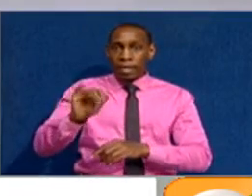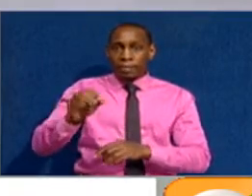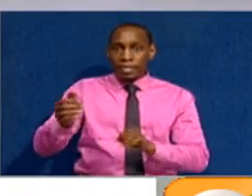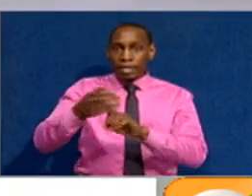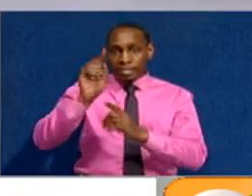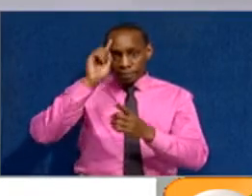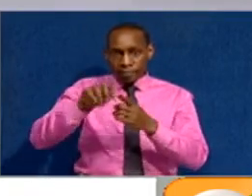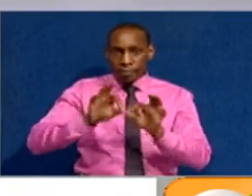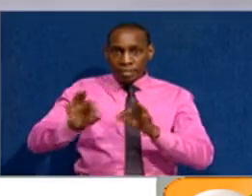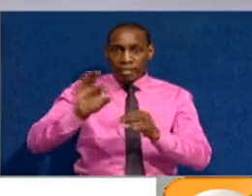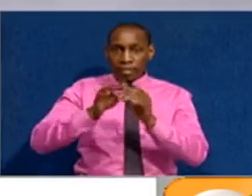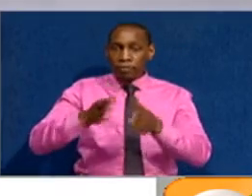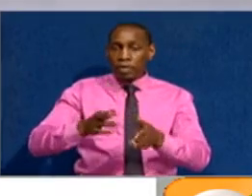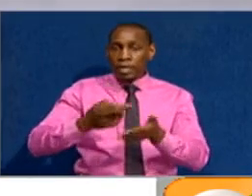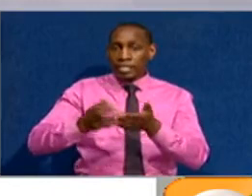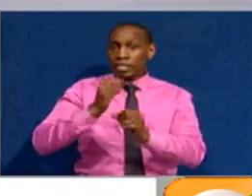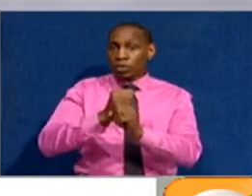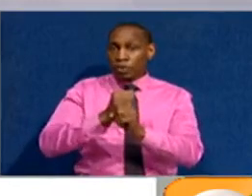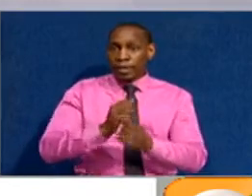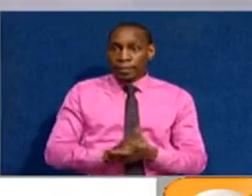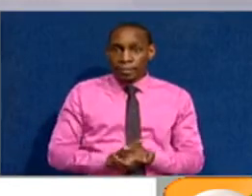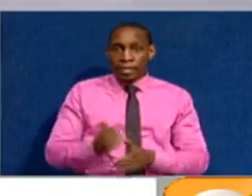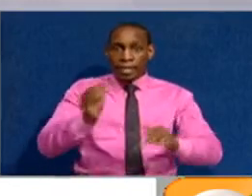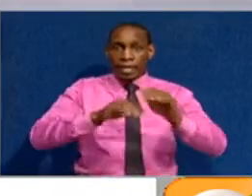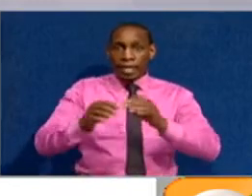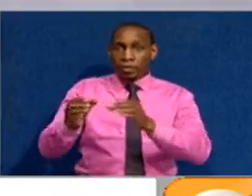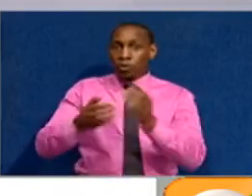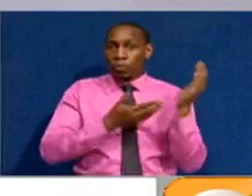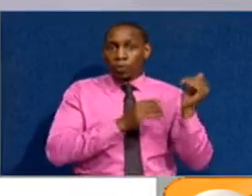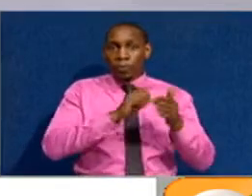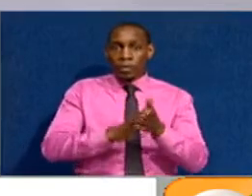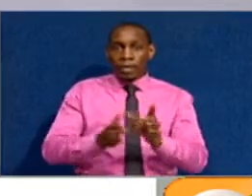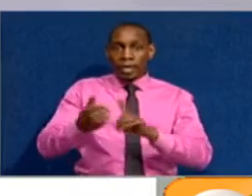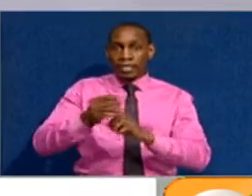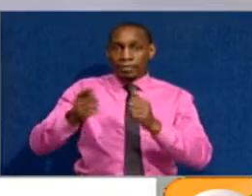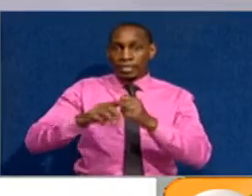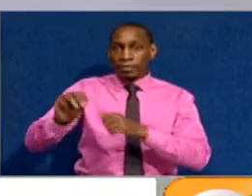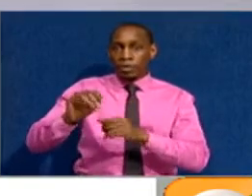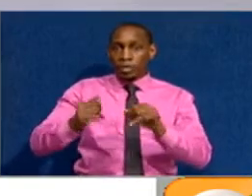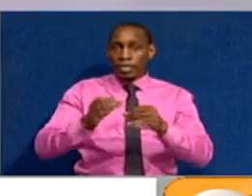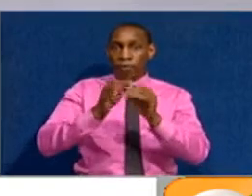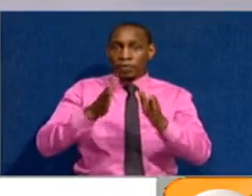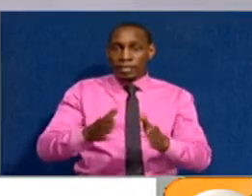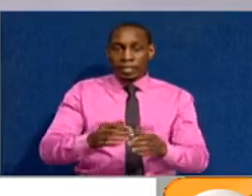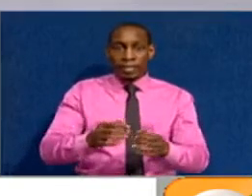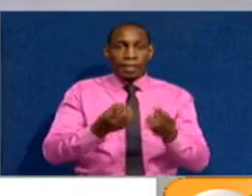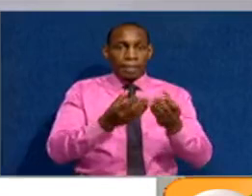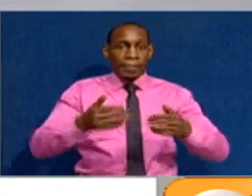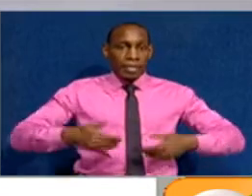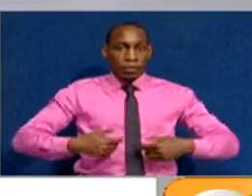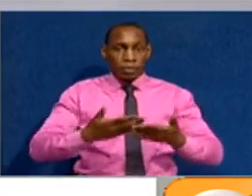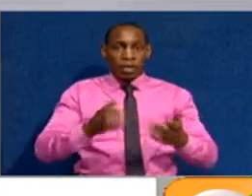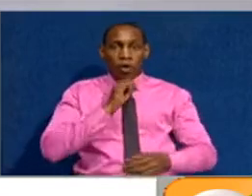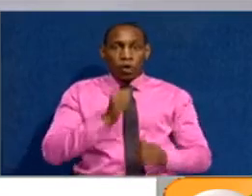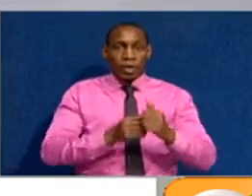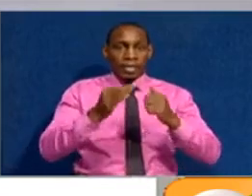target in the extended voter registration exercise. The election body had hoped to register 6 million new voters, most of them young people who had